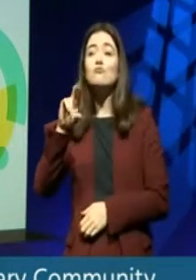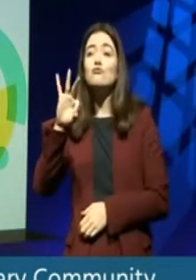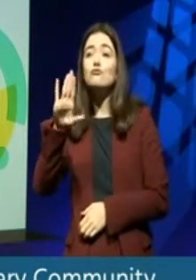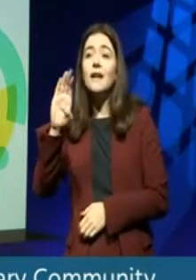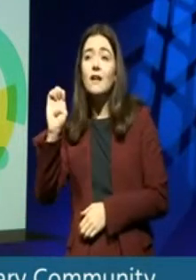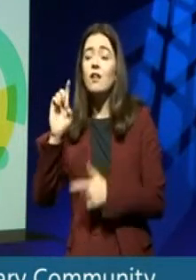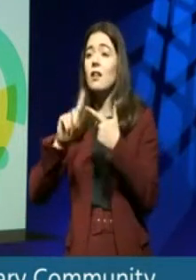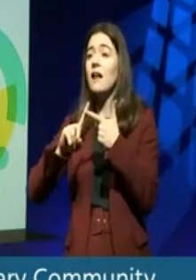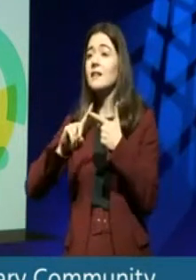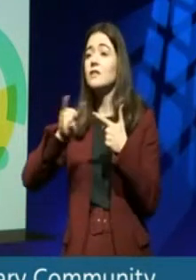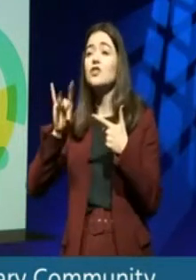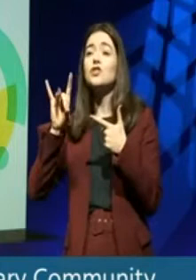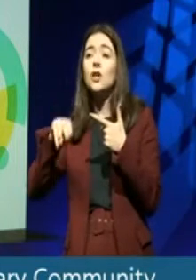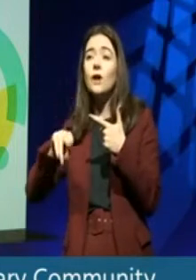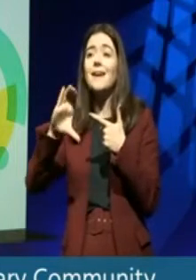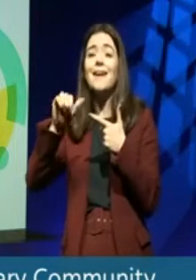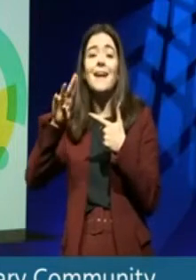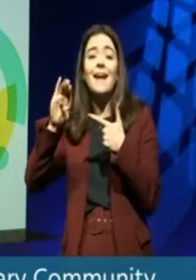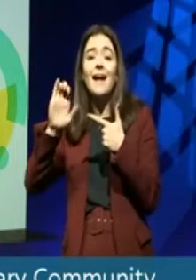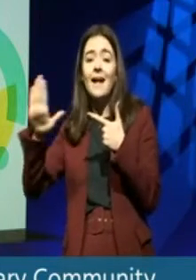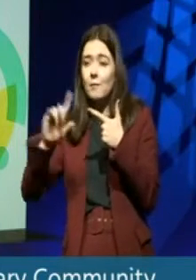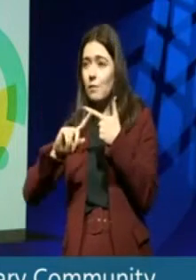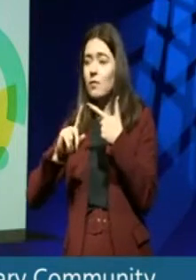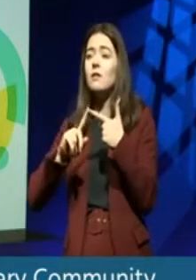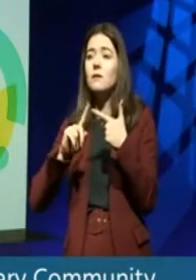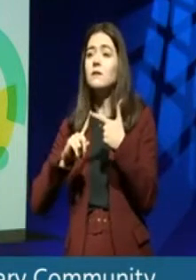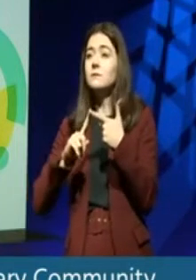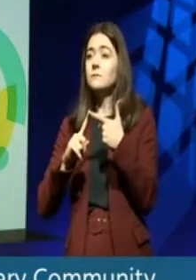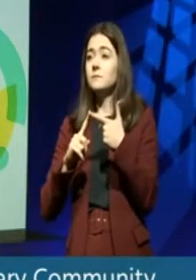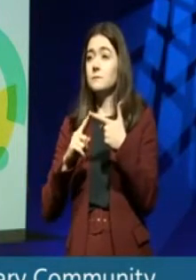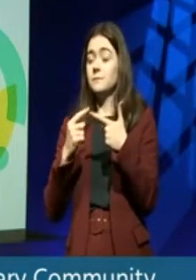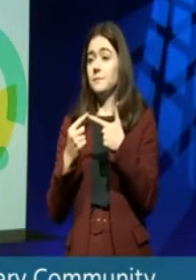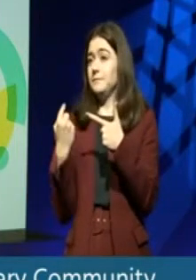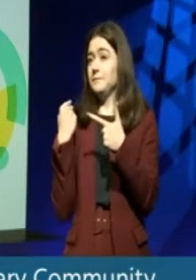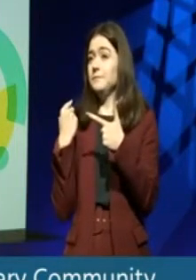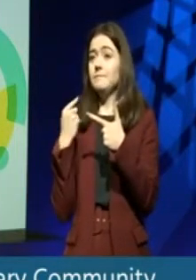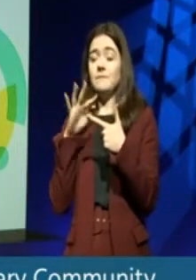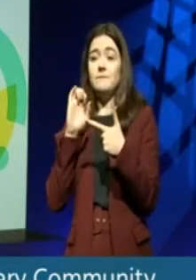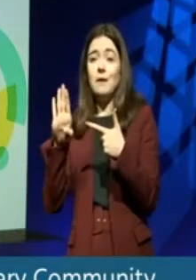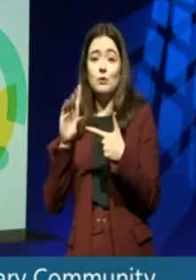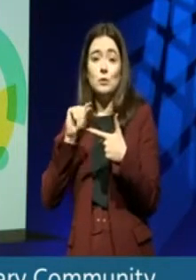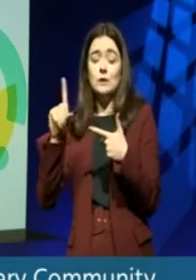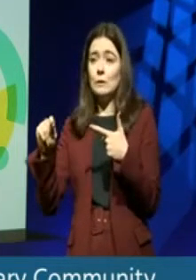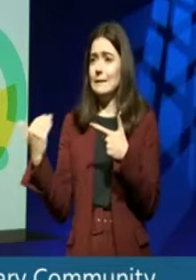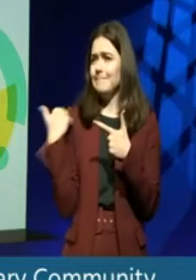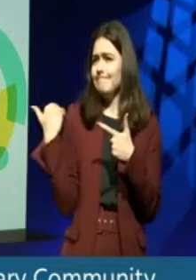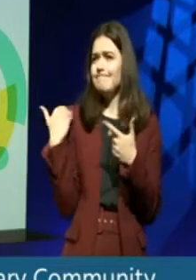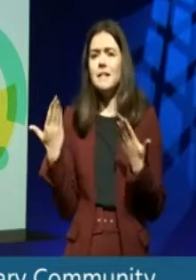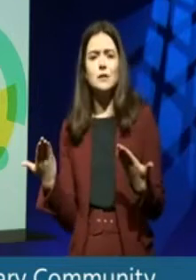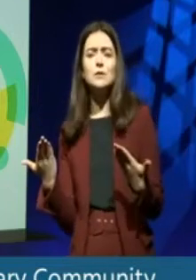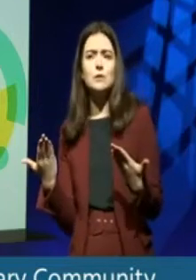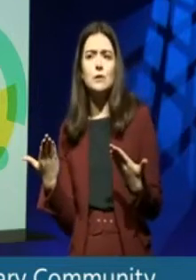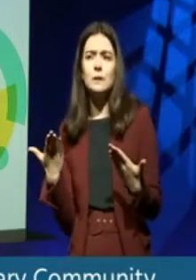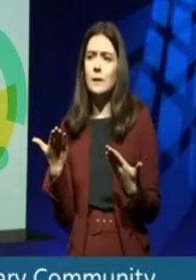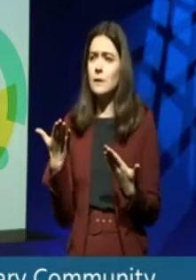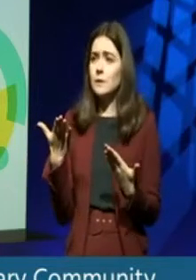John Campbell, who came to me in early February 2020 and said to me, look,